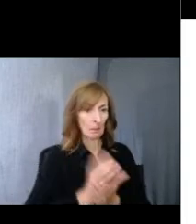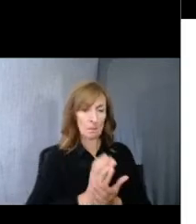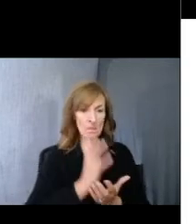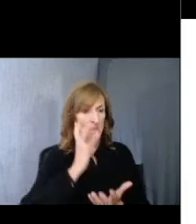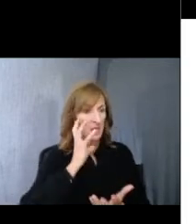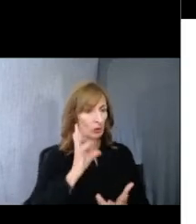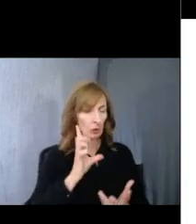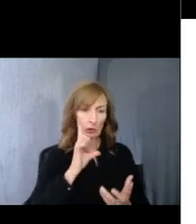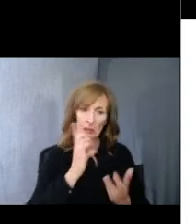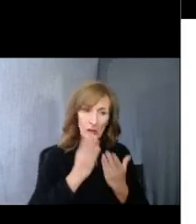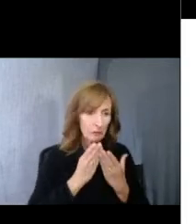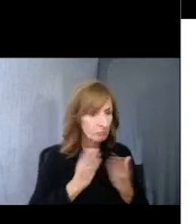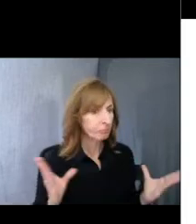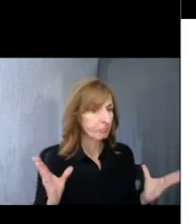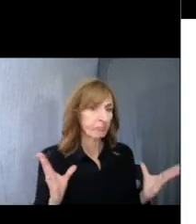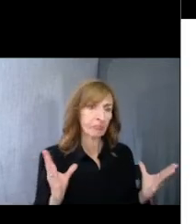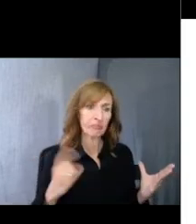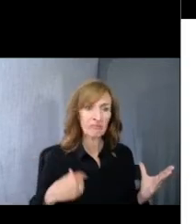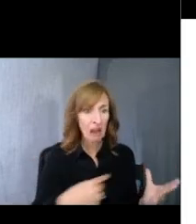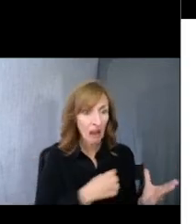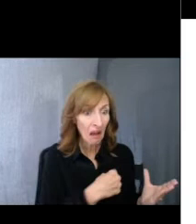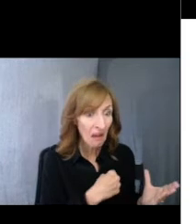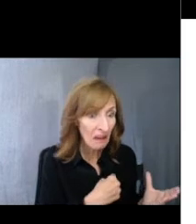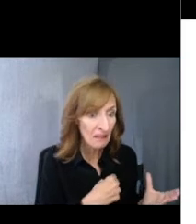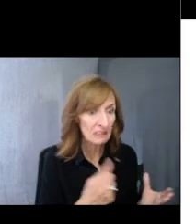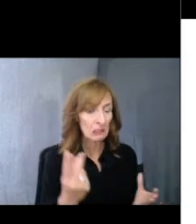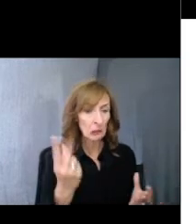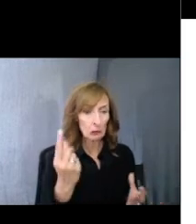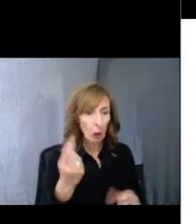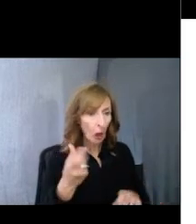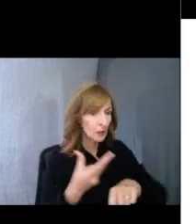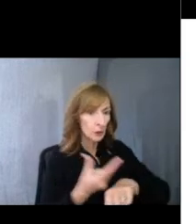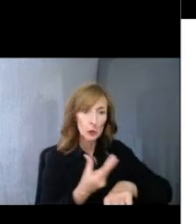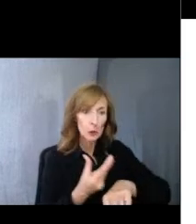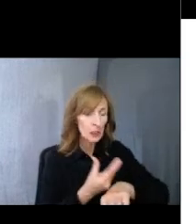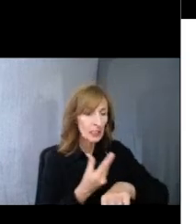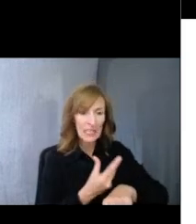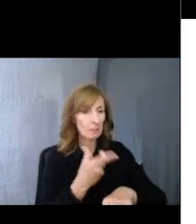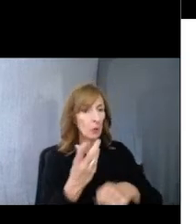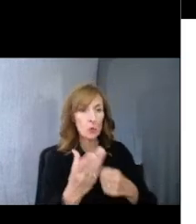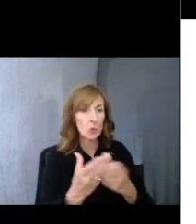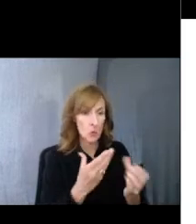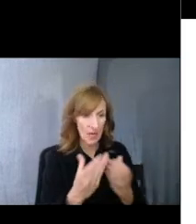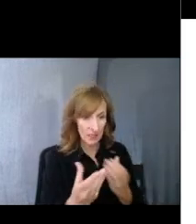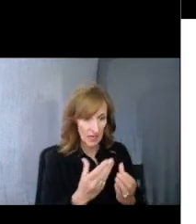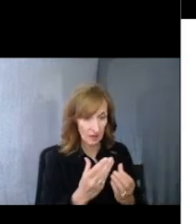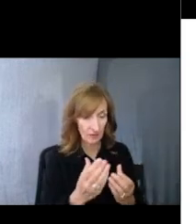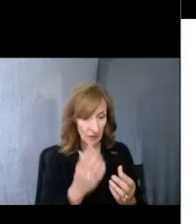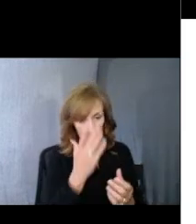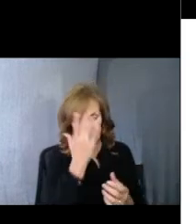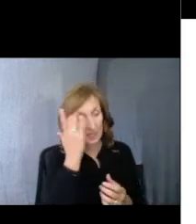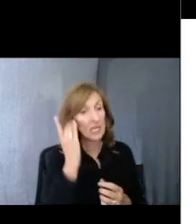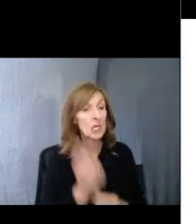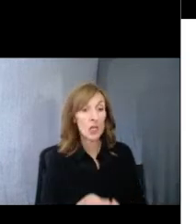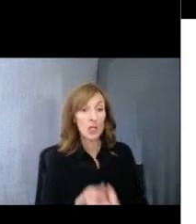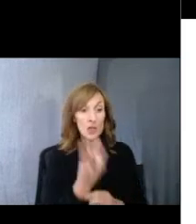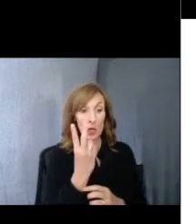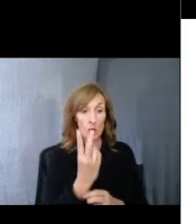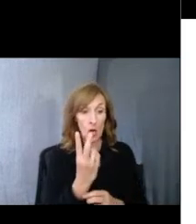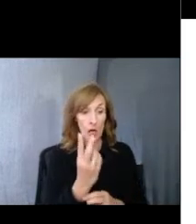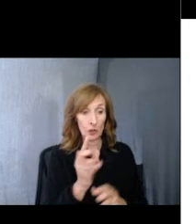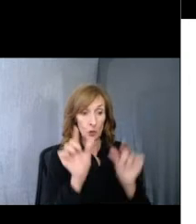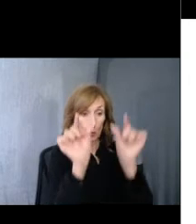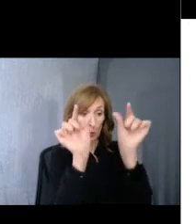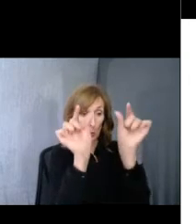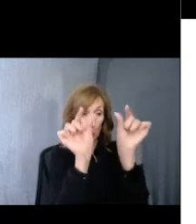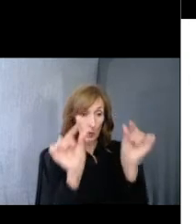dogs, sheep, you name it. There are two ureters. Those are paired structures. There are tubes that connect from the